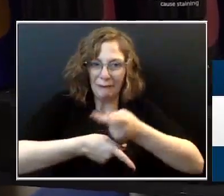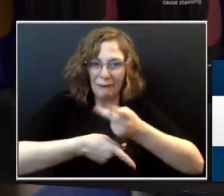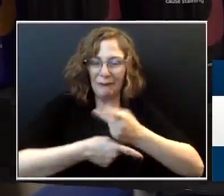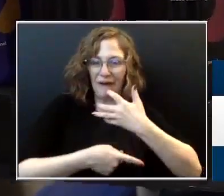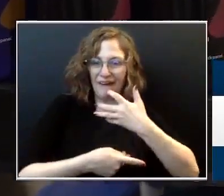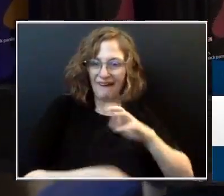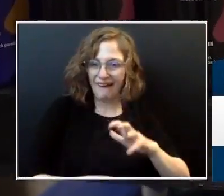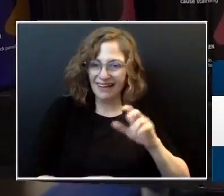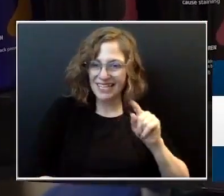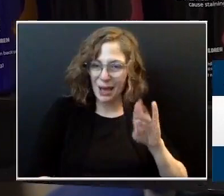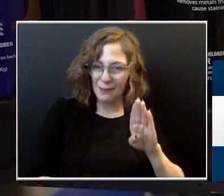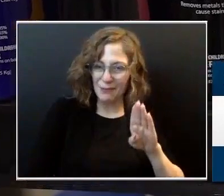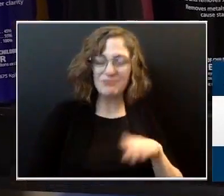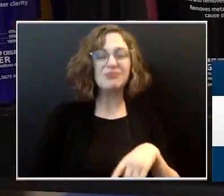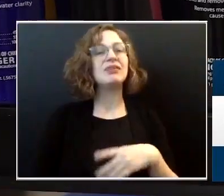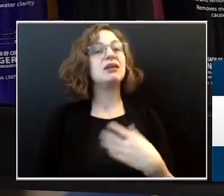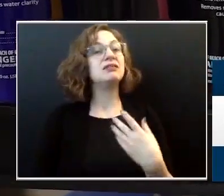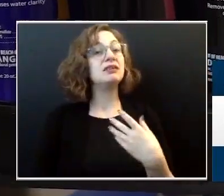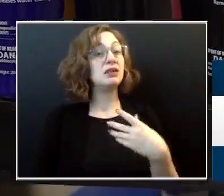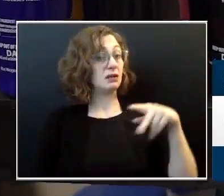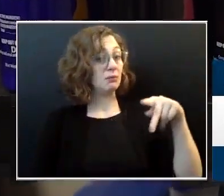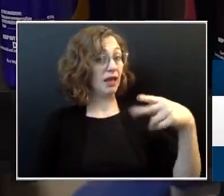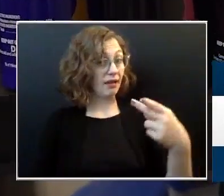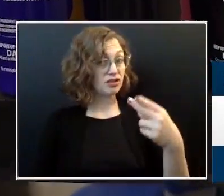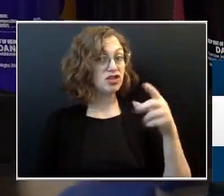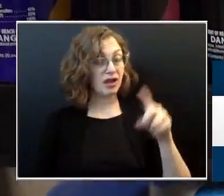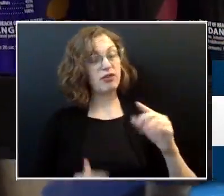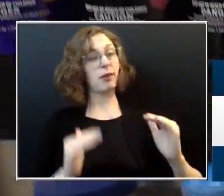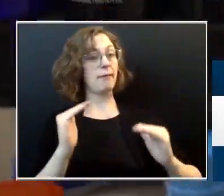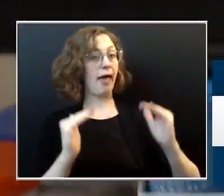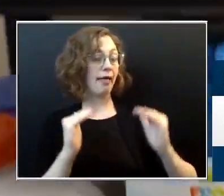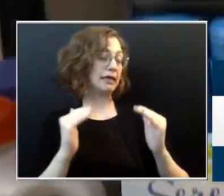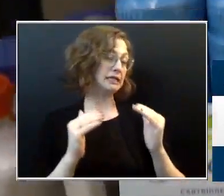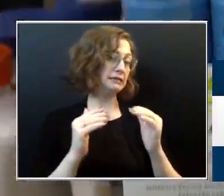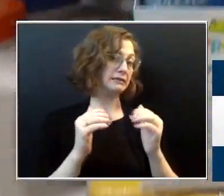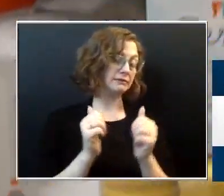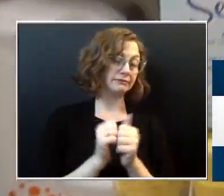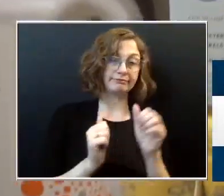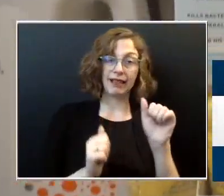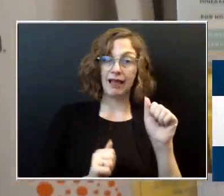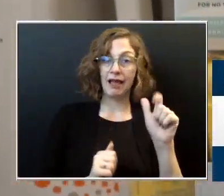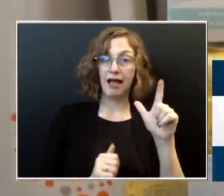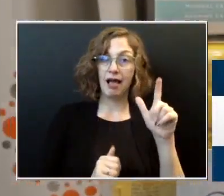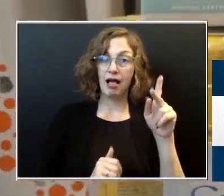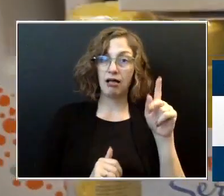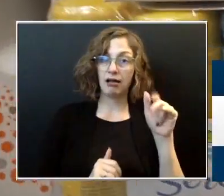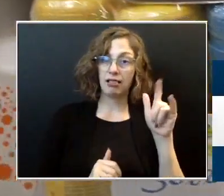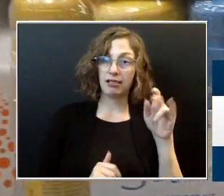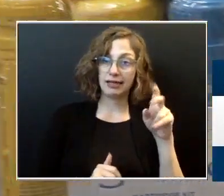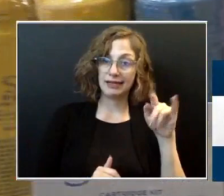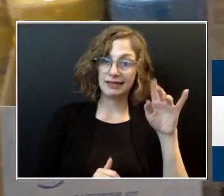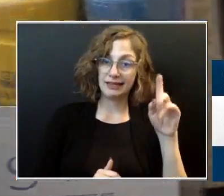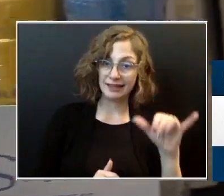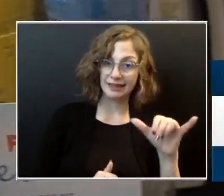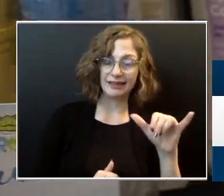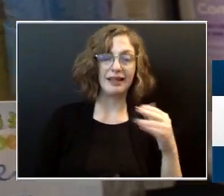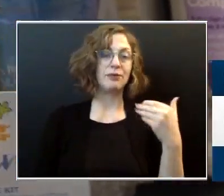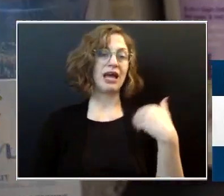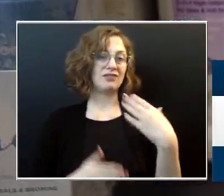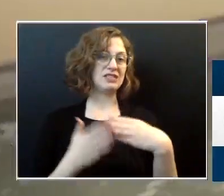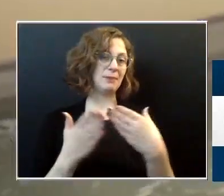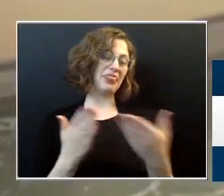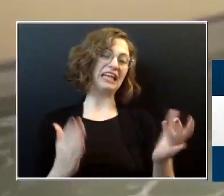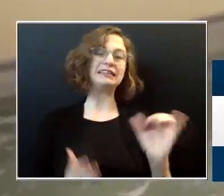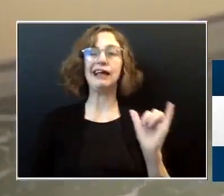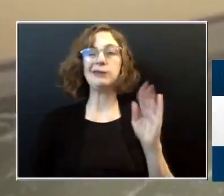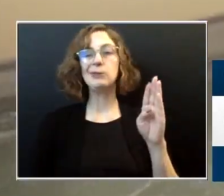so making sure our pH is in balance, alkalinity, and then we have some minerals that we put in it, bromine, to help with